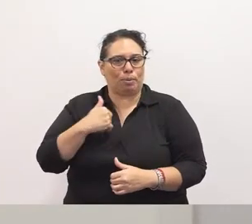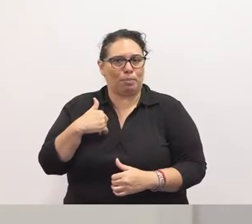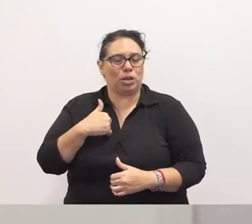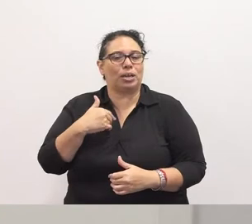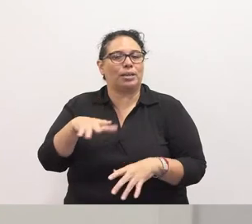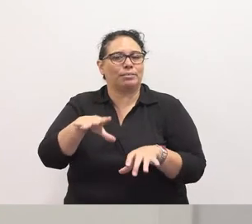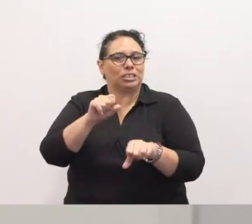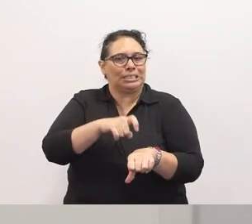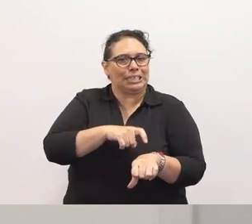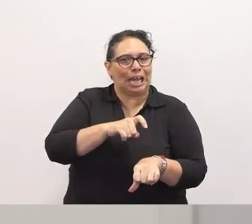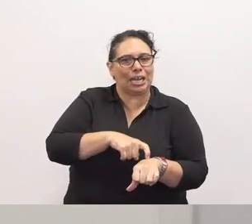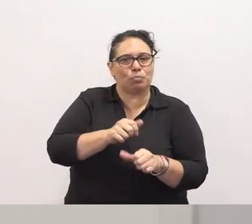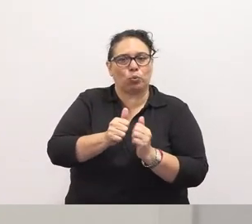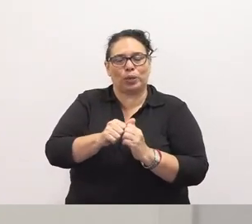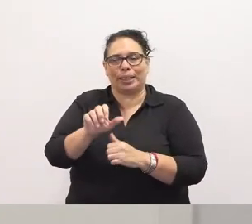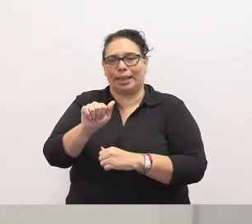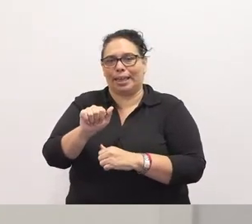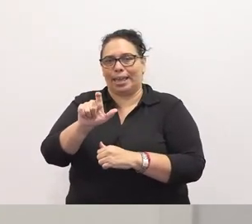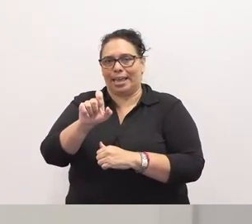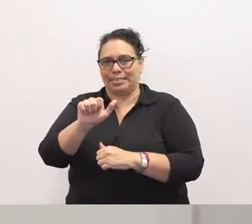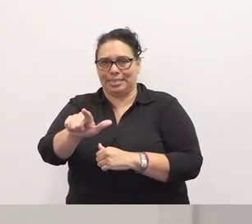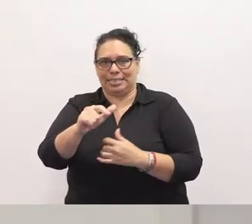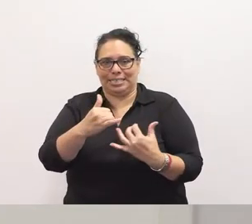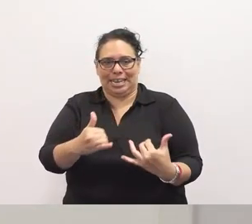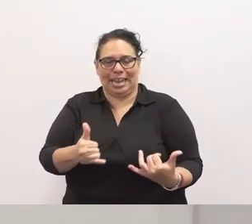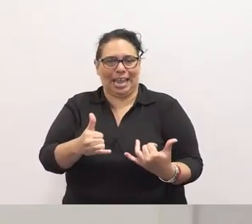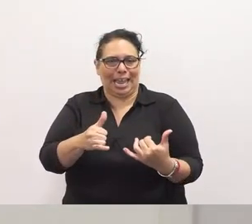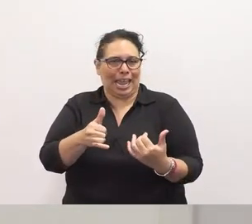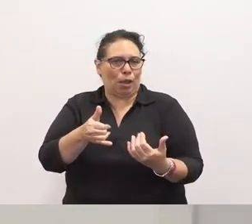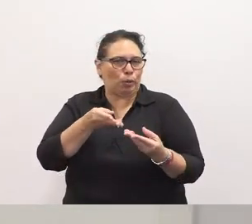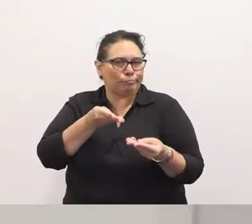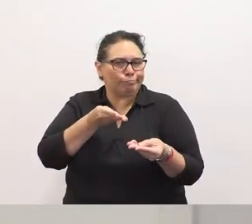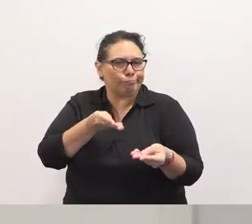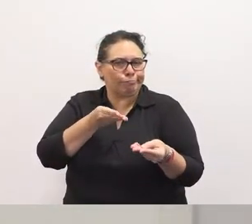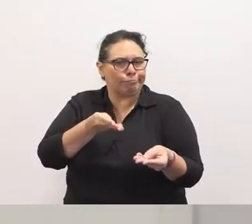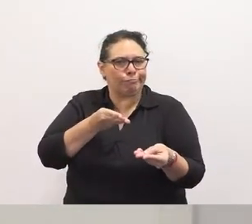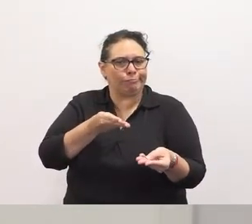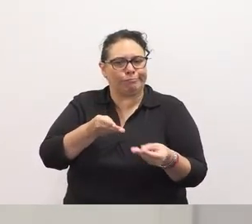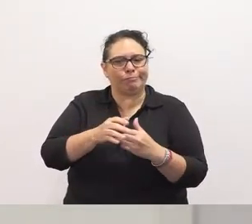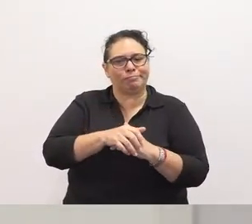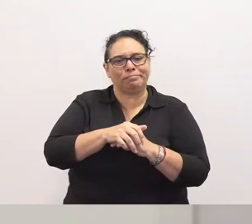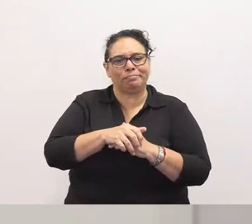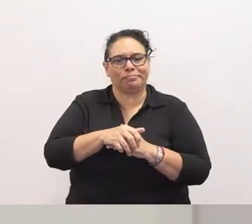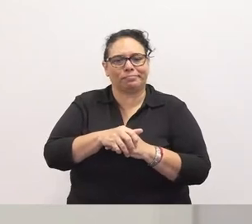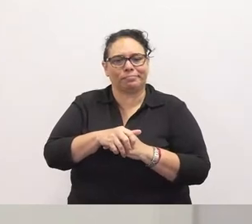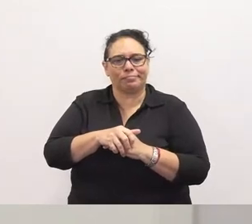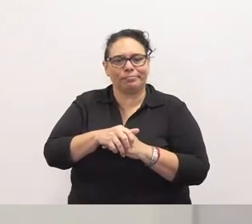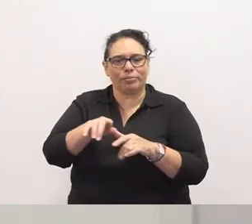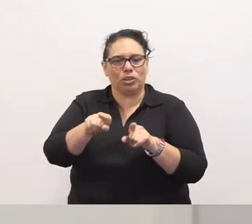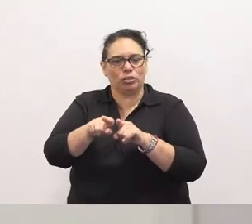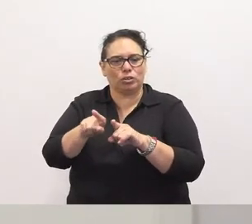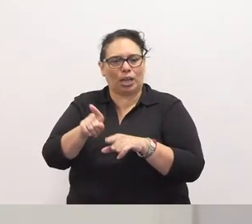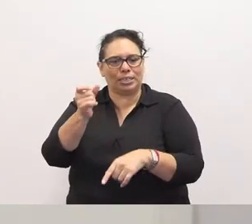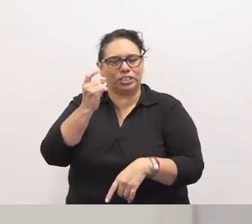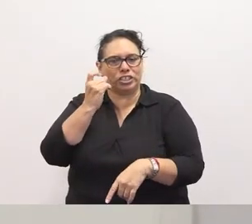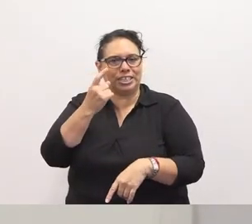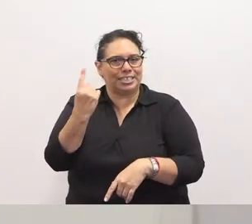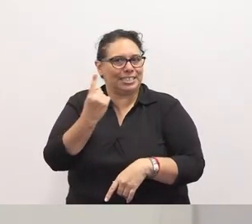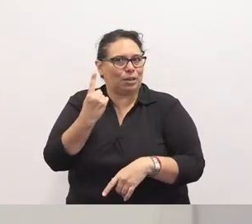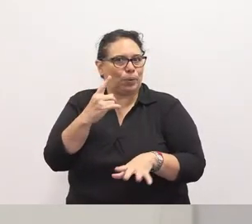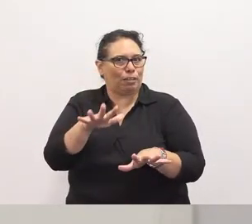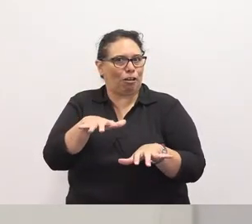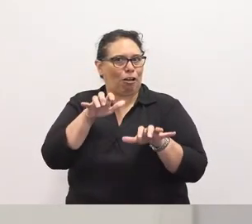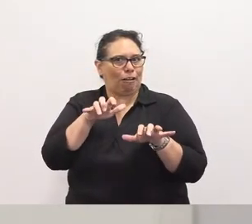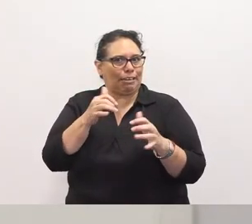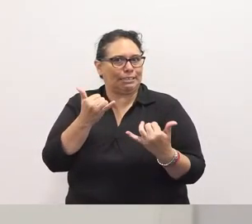spent time with Axel today, and will continue to nurture him alongside his fellow board members. I also understand there's someone in the audience